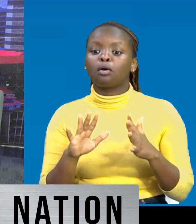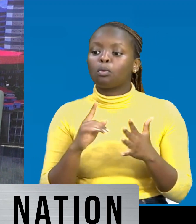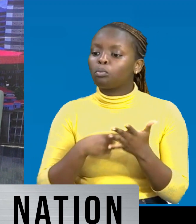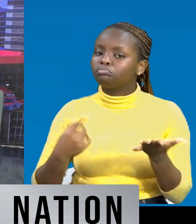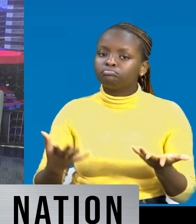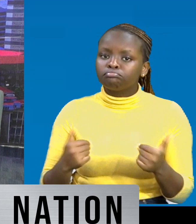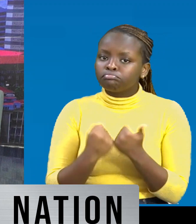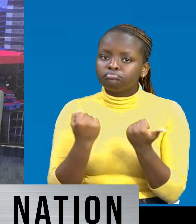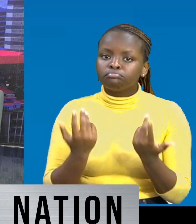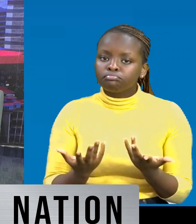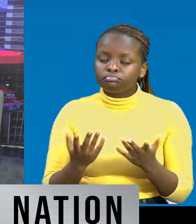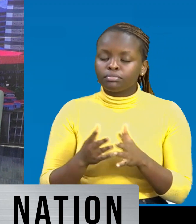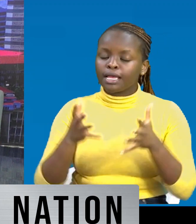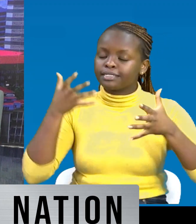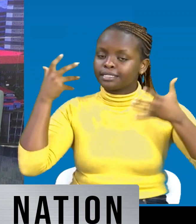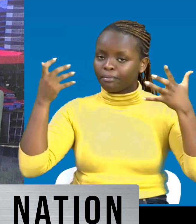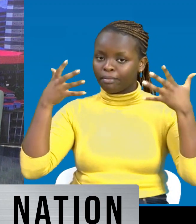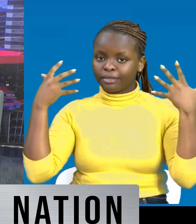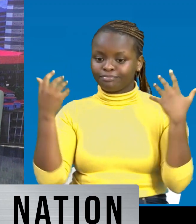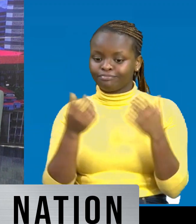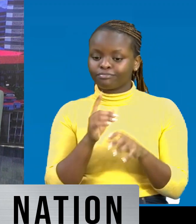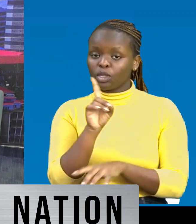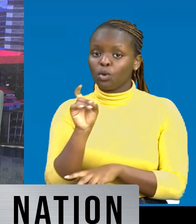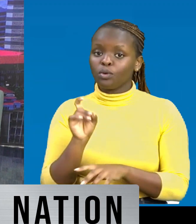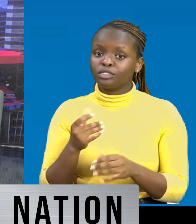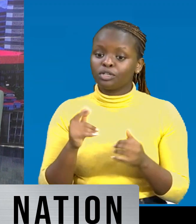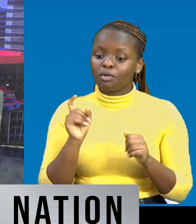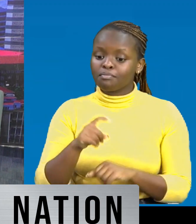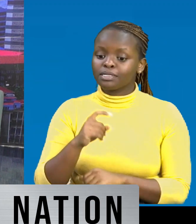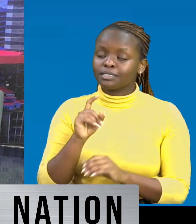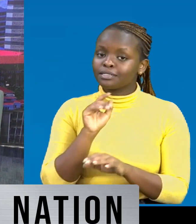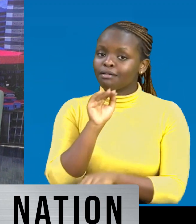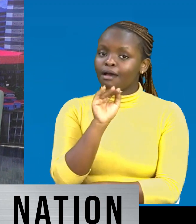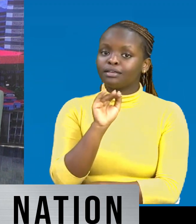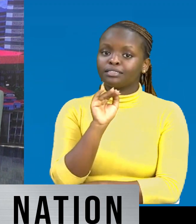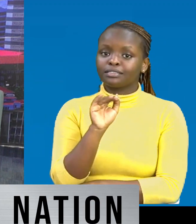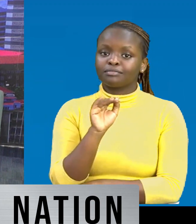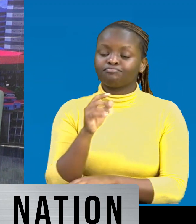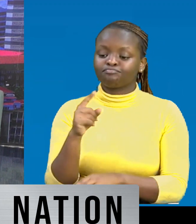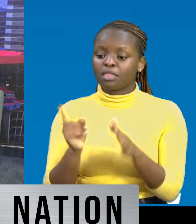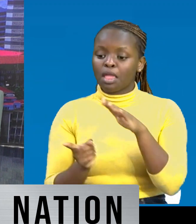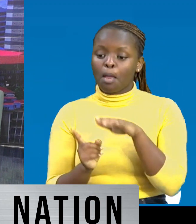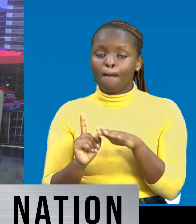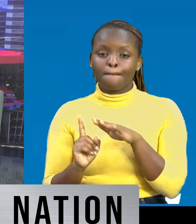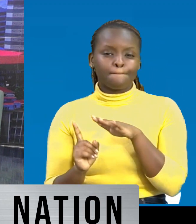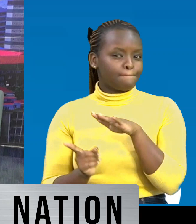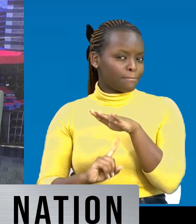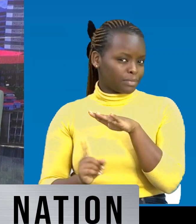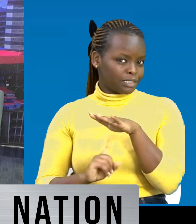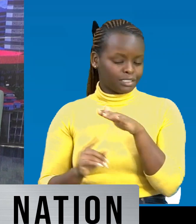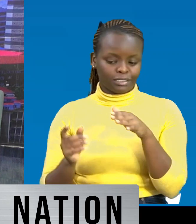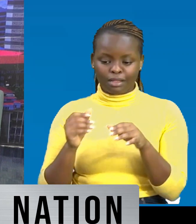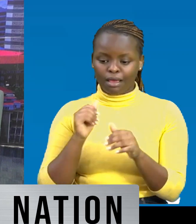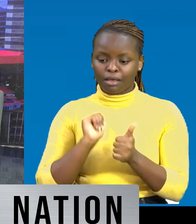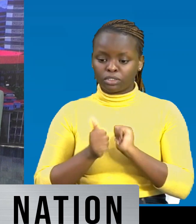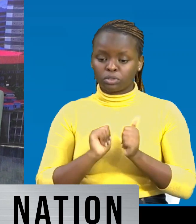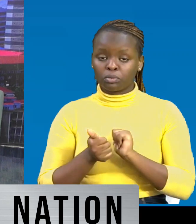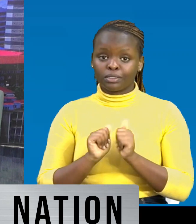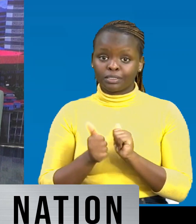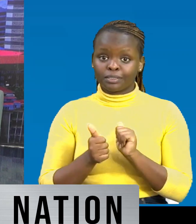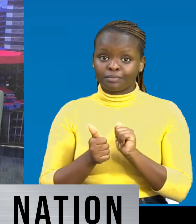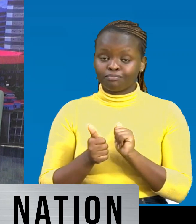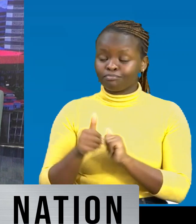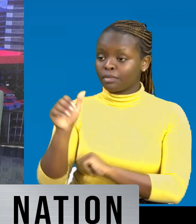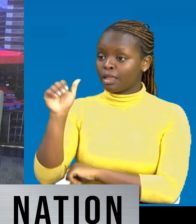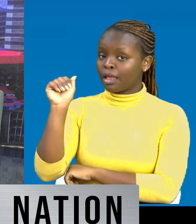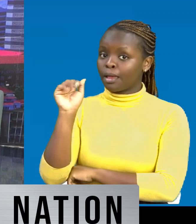Really, the question we have to ask we want to ask the Minister for Sports, Ababu Namwamba, Mheshimiwa